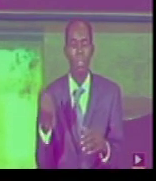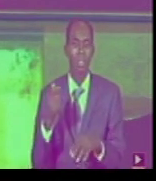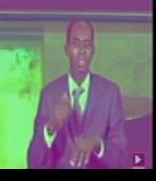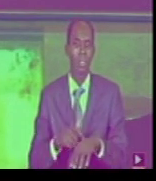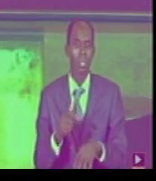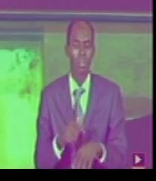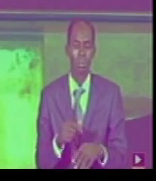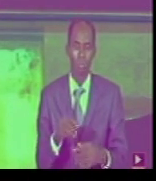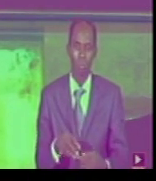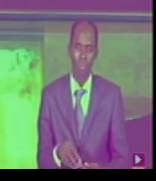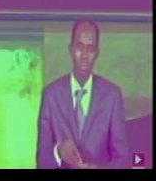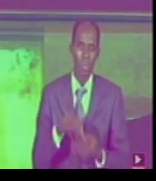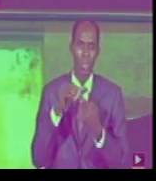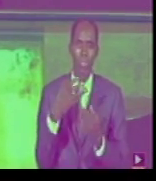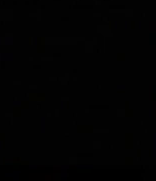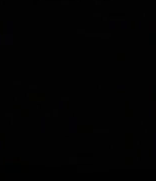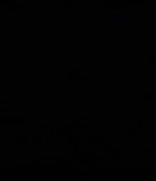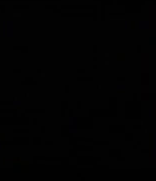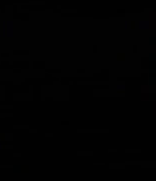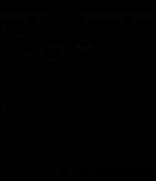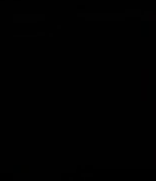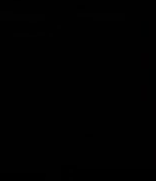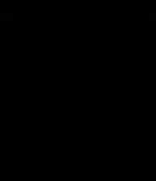Other people are claiming,